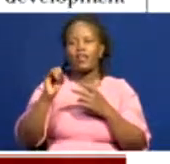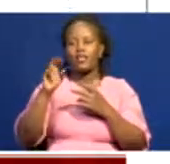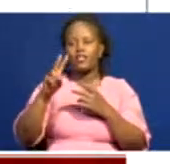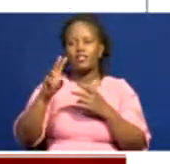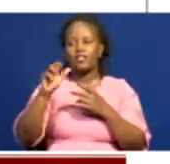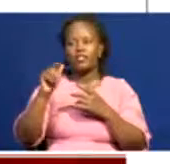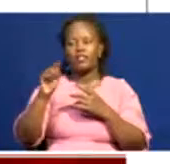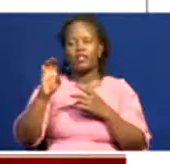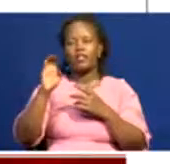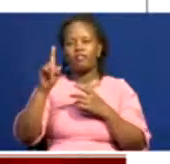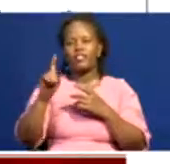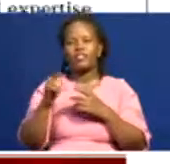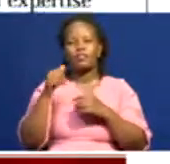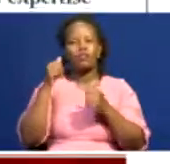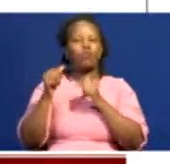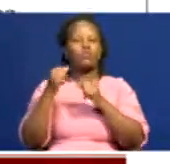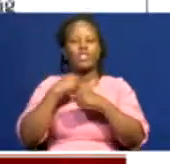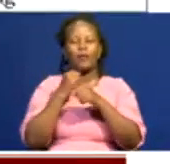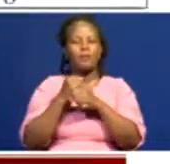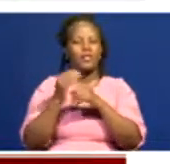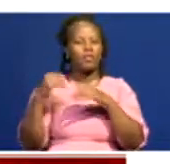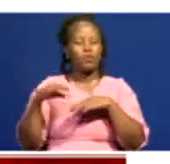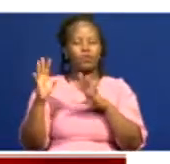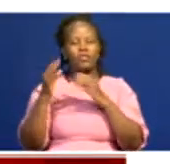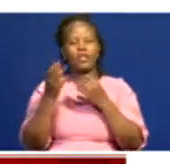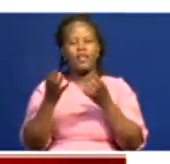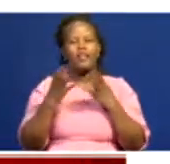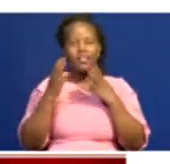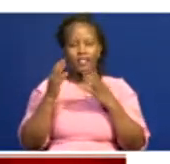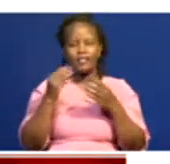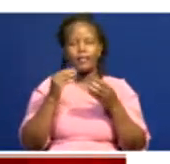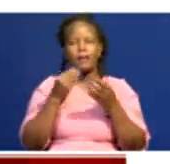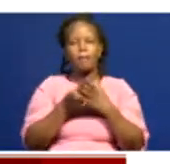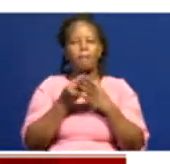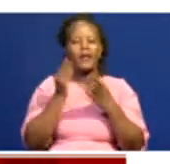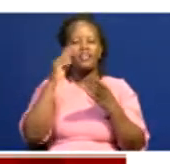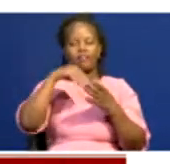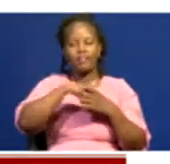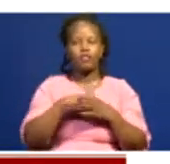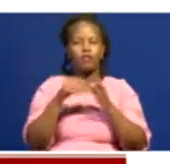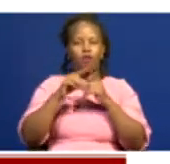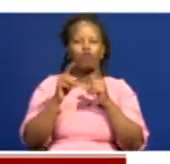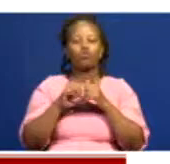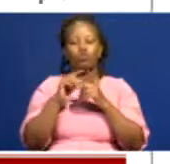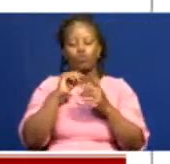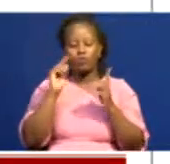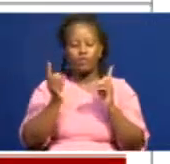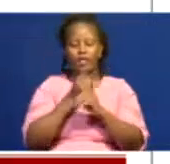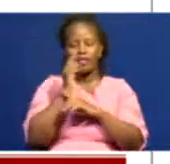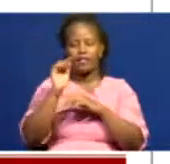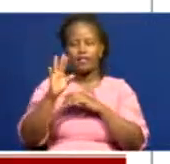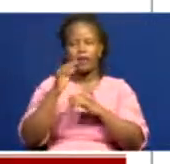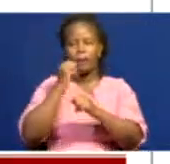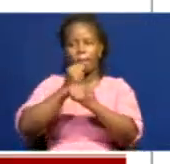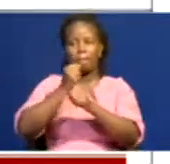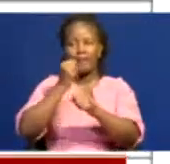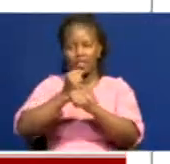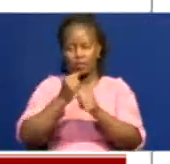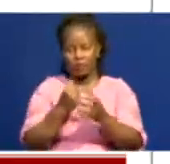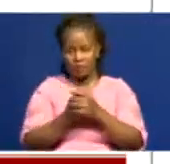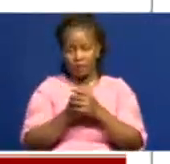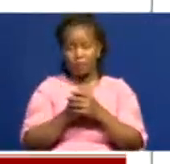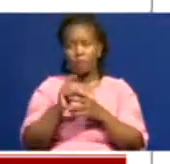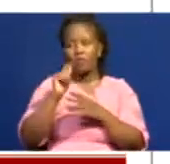been described as loss-making and need capital injection as well as expertise to revamp their operations. Kenya Pipeline